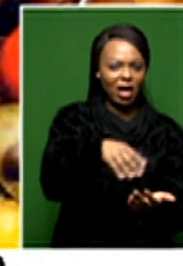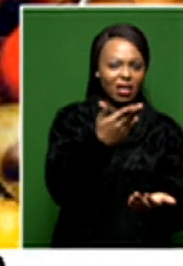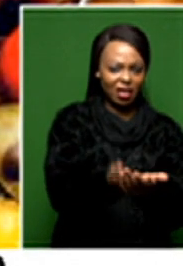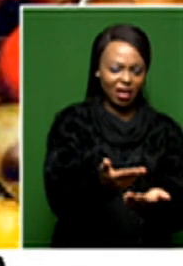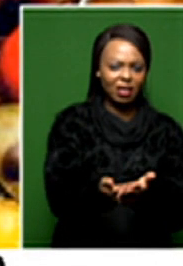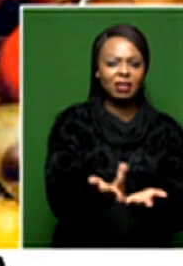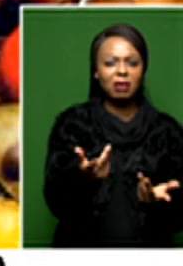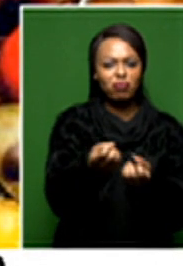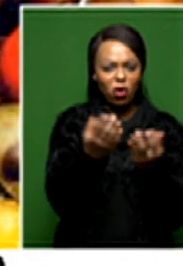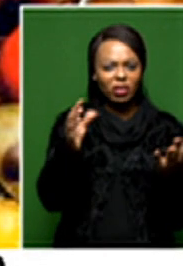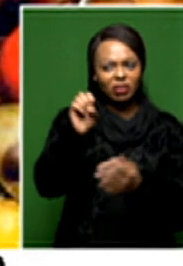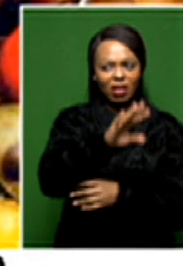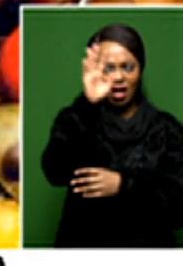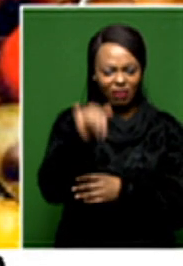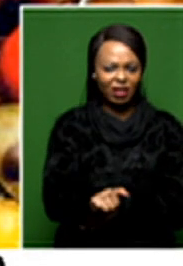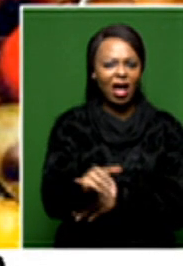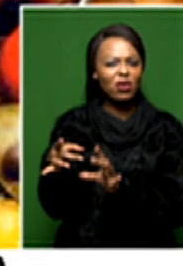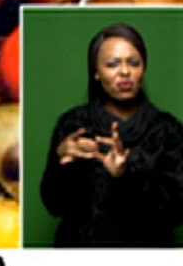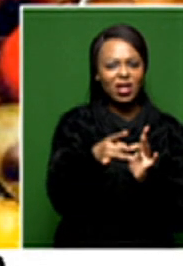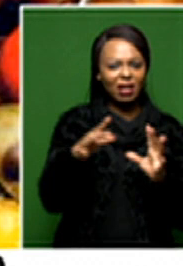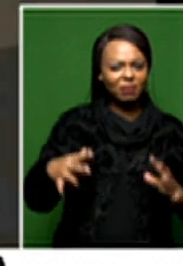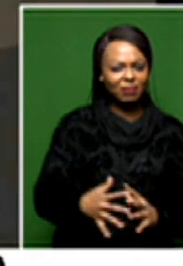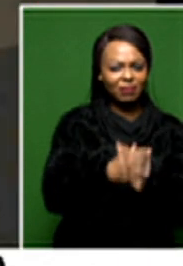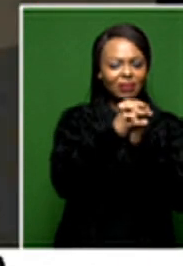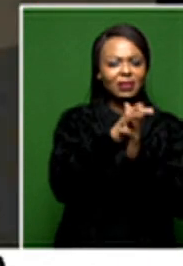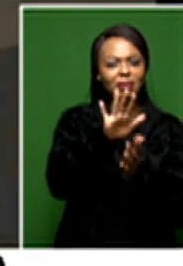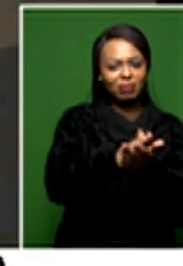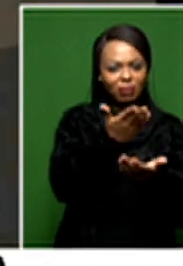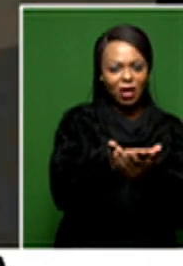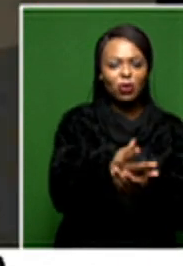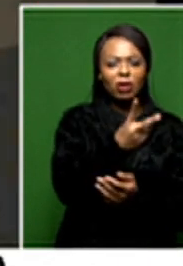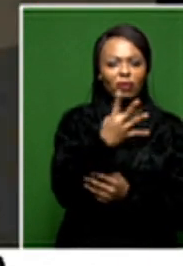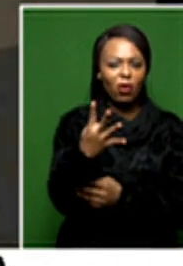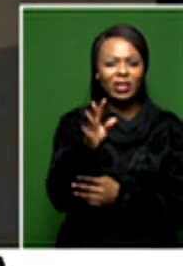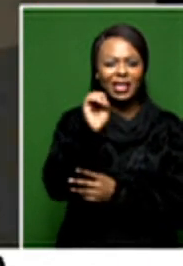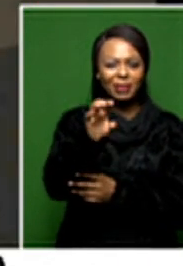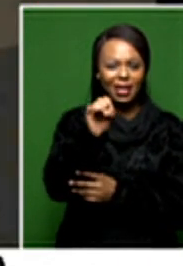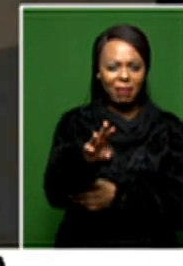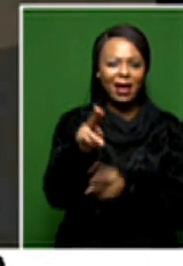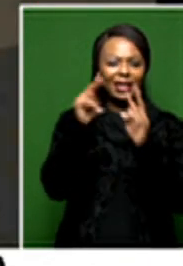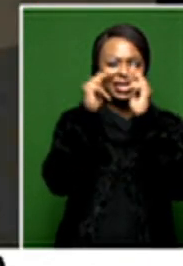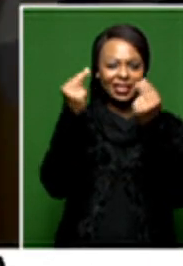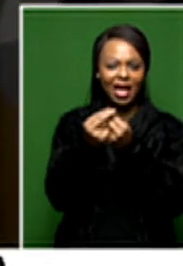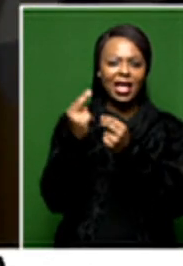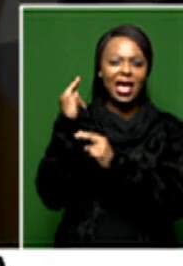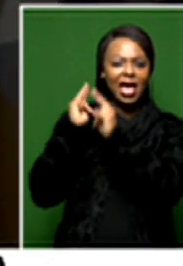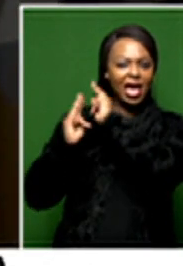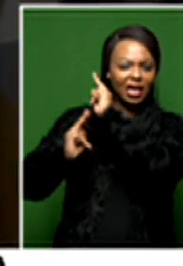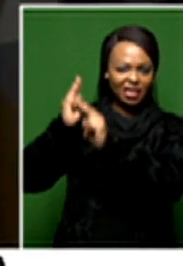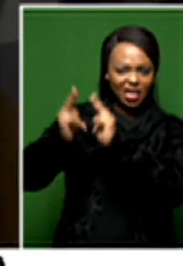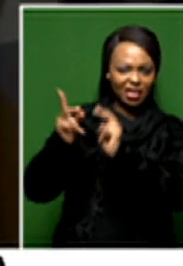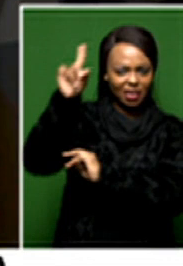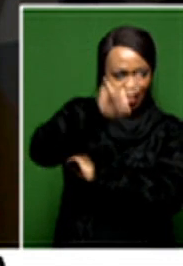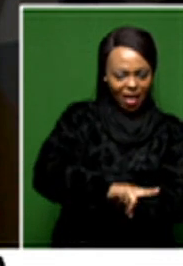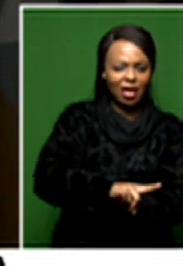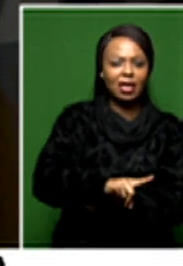South Africans to unite around fires on 24 September every year, the National Heritage Day or the National Braai Day initiative on Heritage